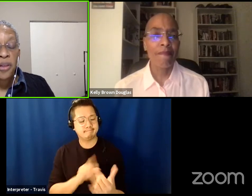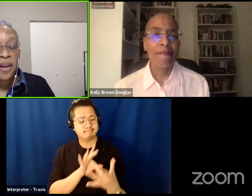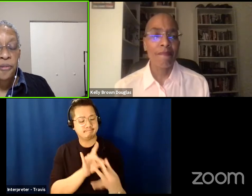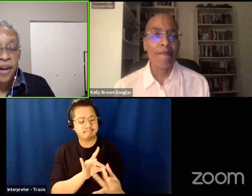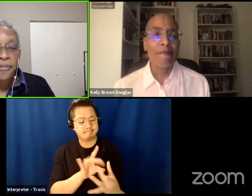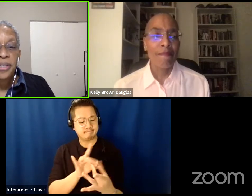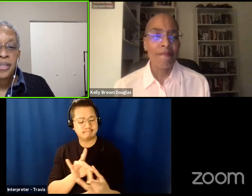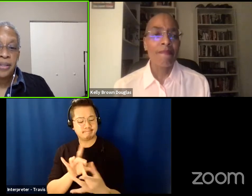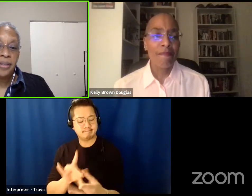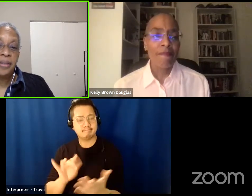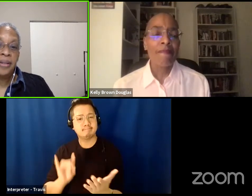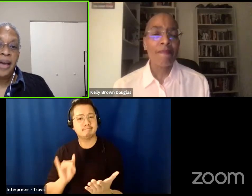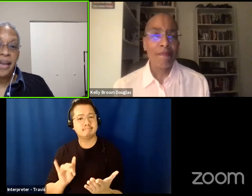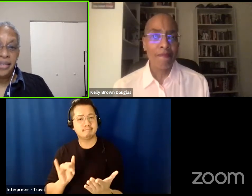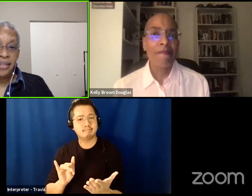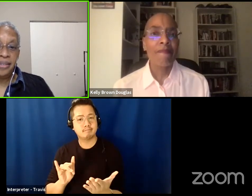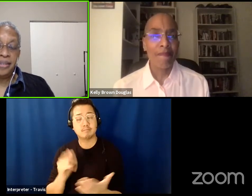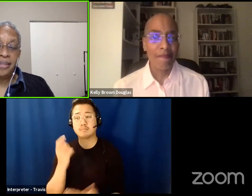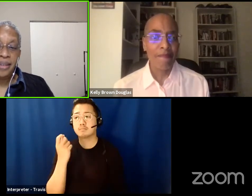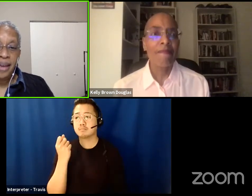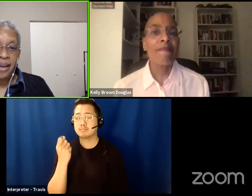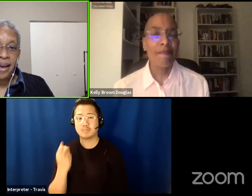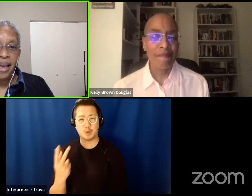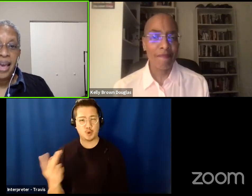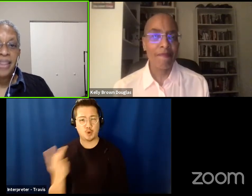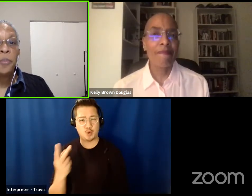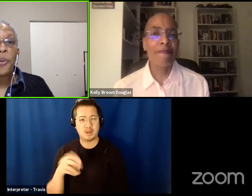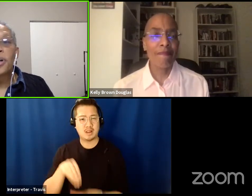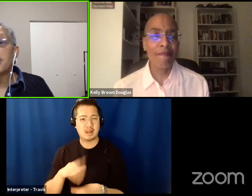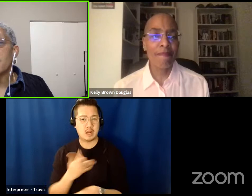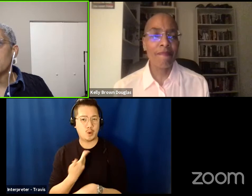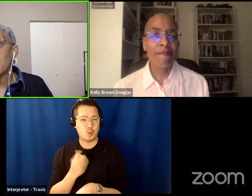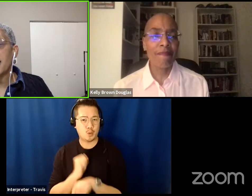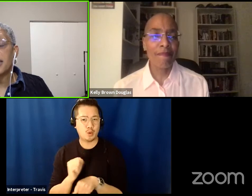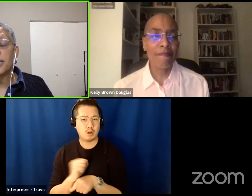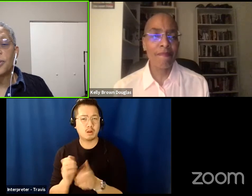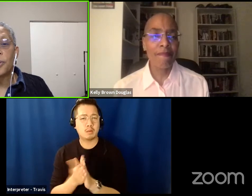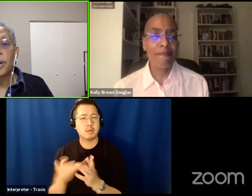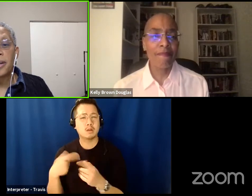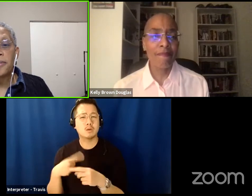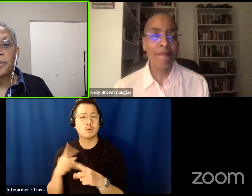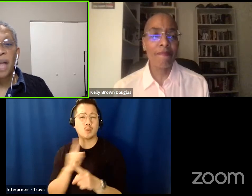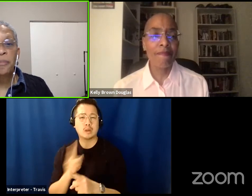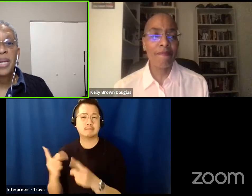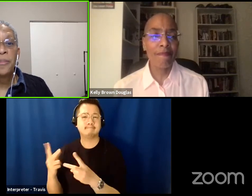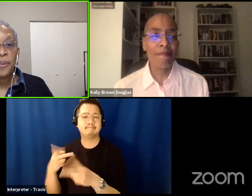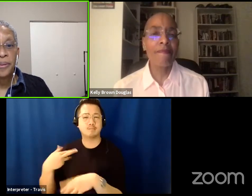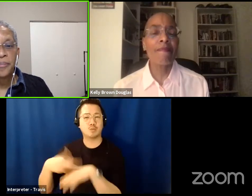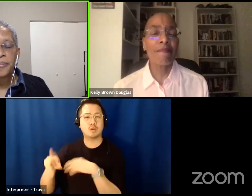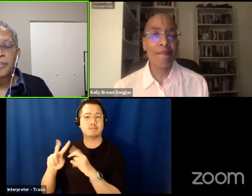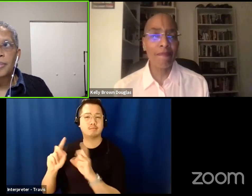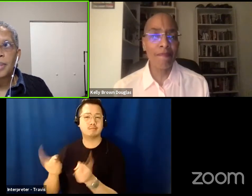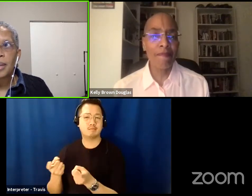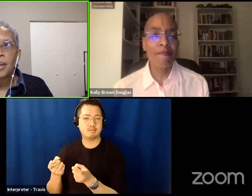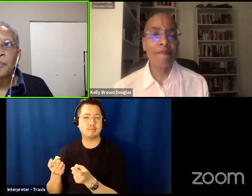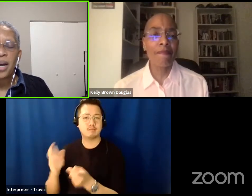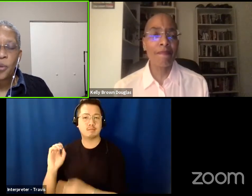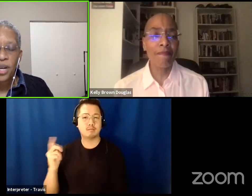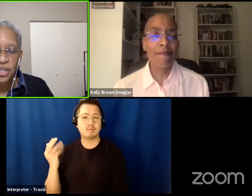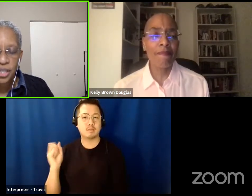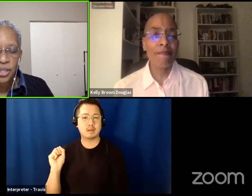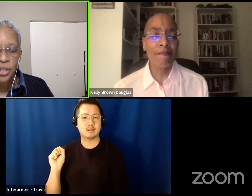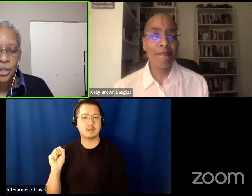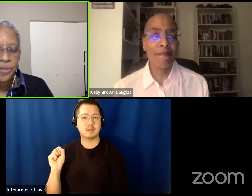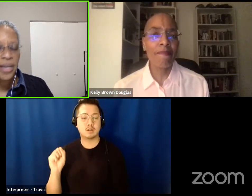that we both have referenced Exodus and the importance of the Exodus story for Black people,